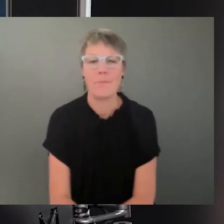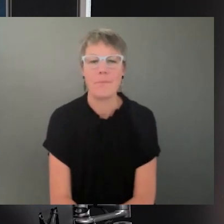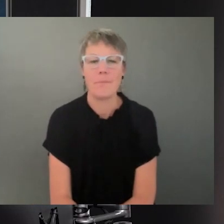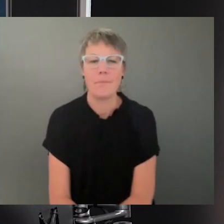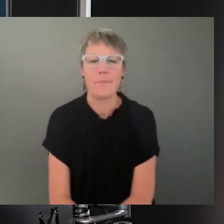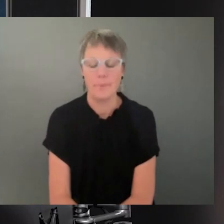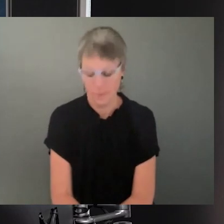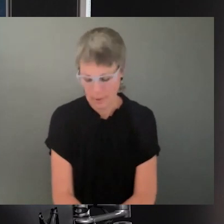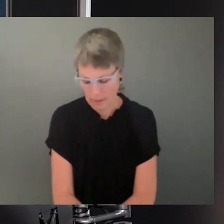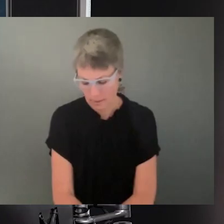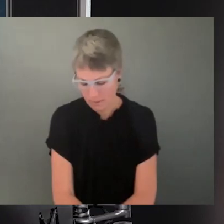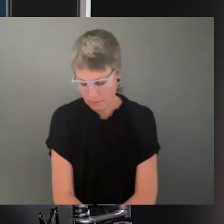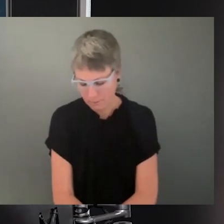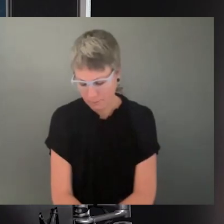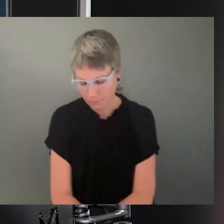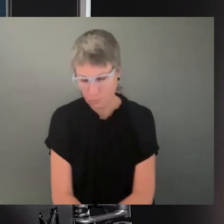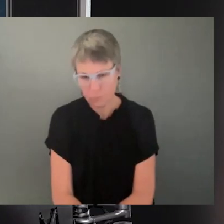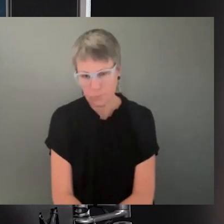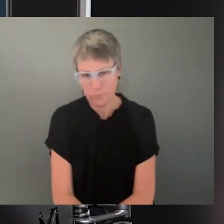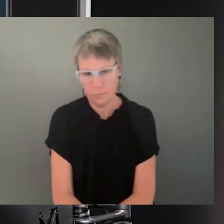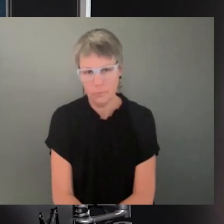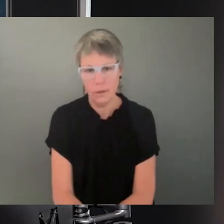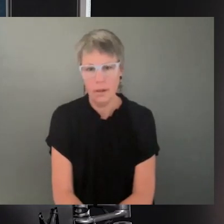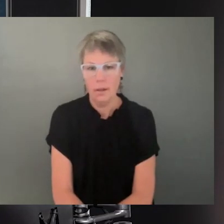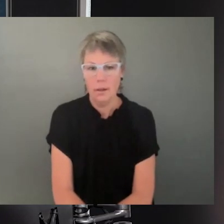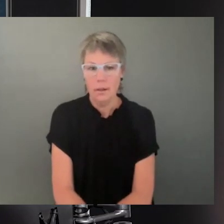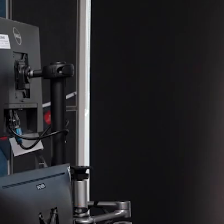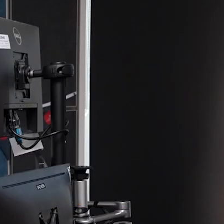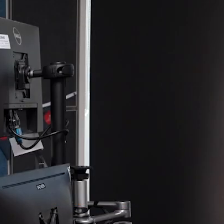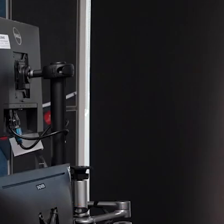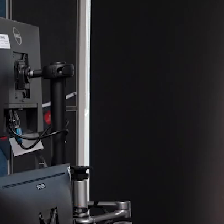Do stay with us on ABC Radio Queensland.